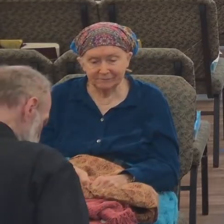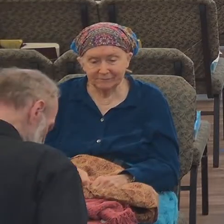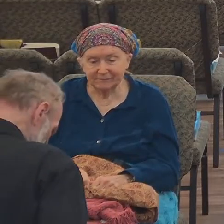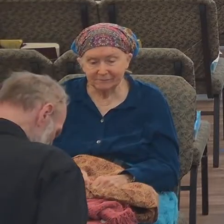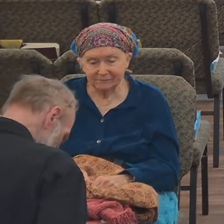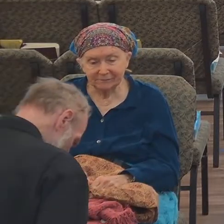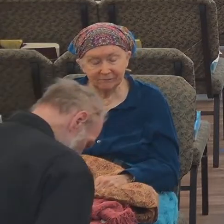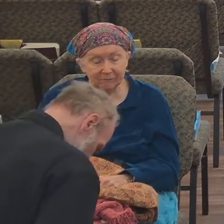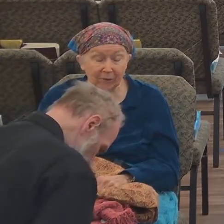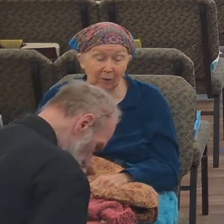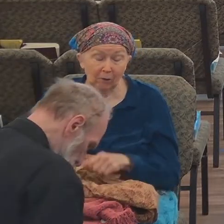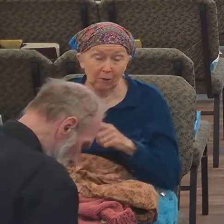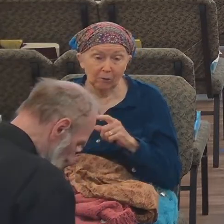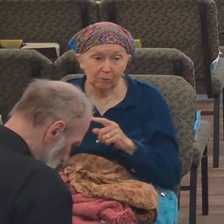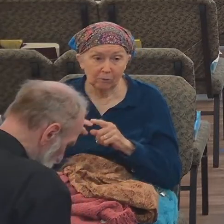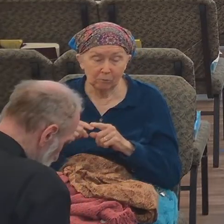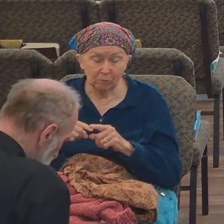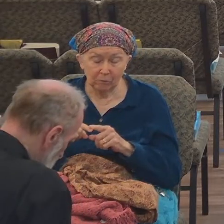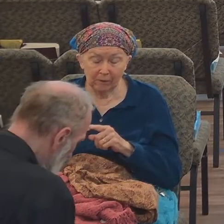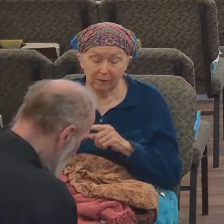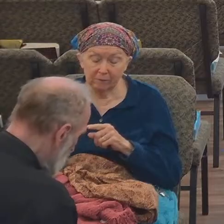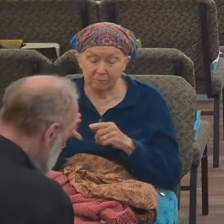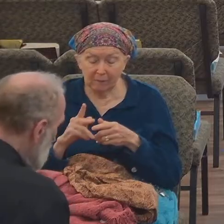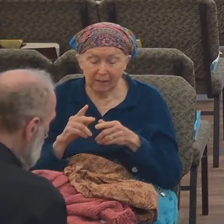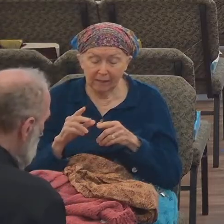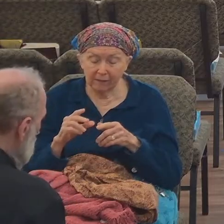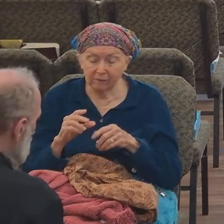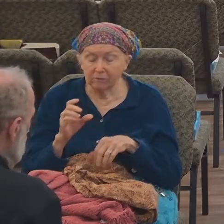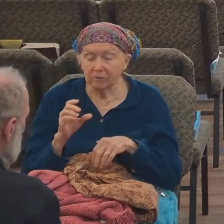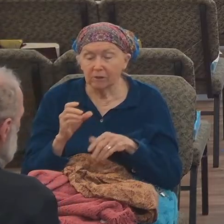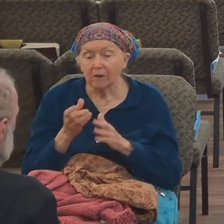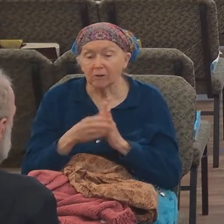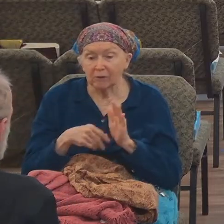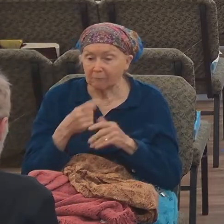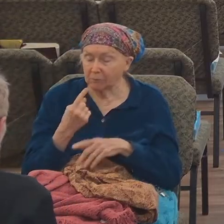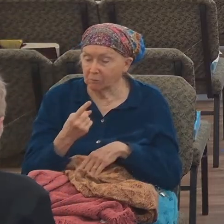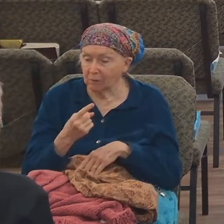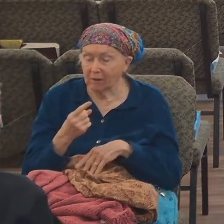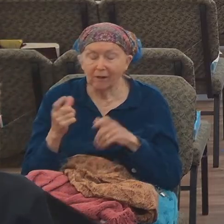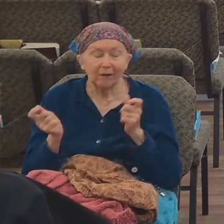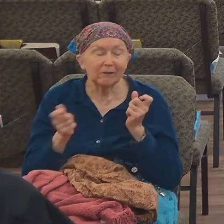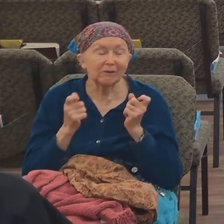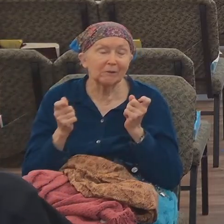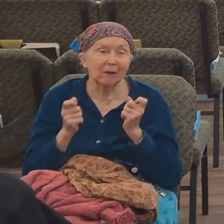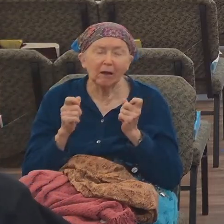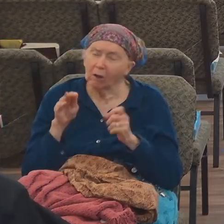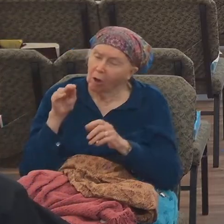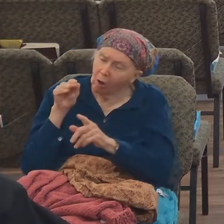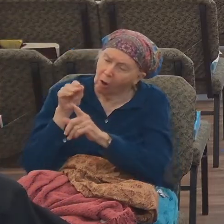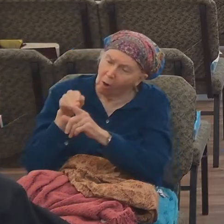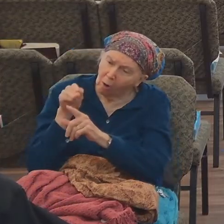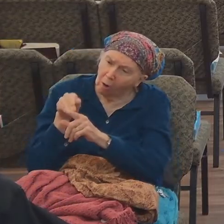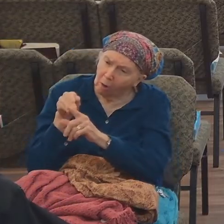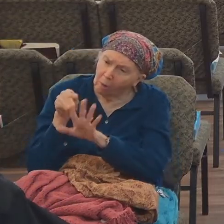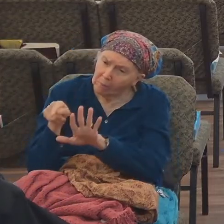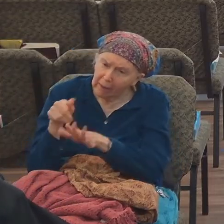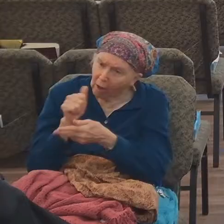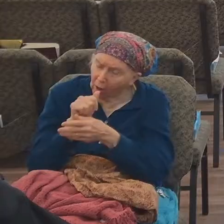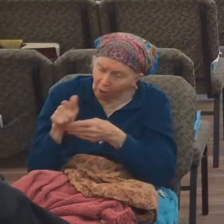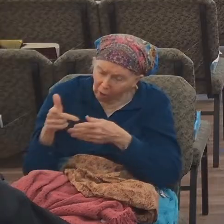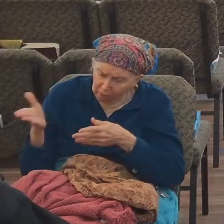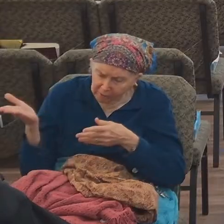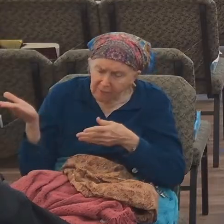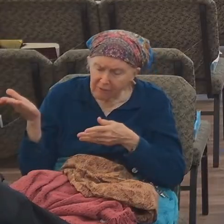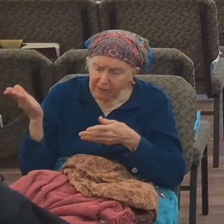And so when you get back to chapter 1, he's this reminder of all the things they went through, right? He's bringing all this